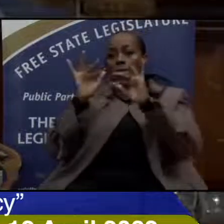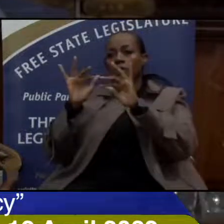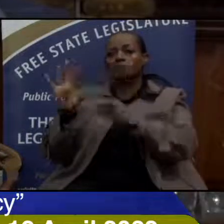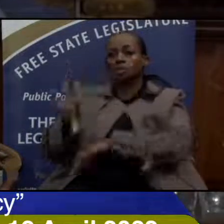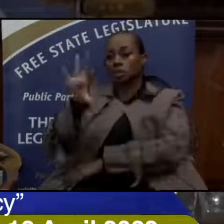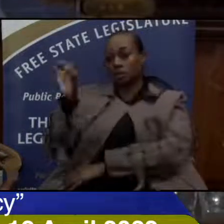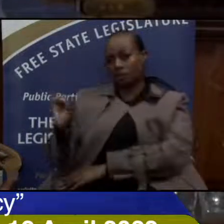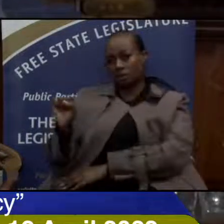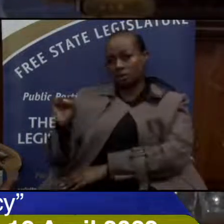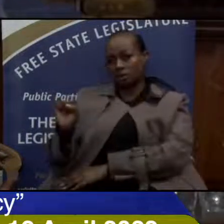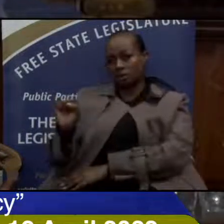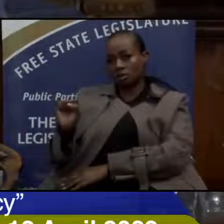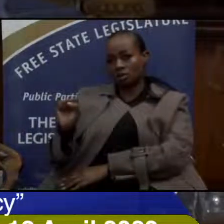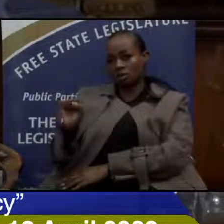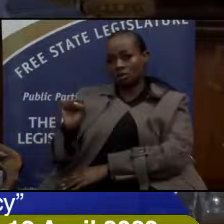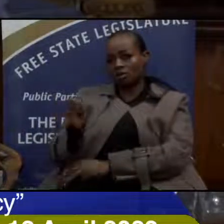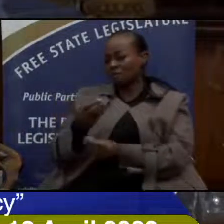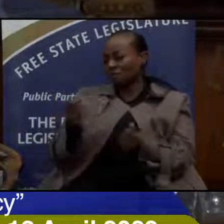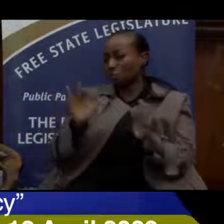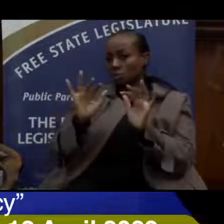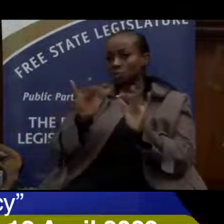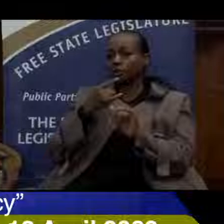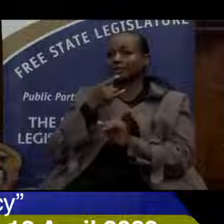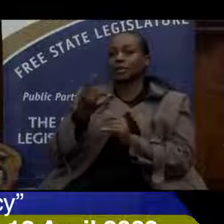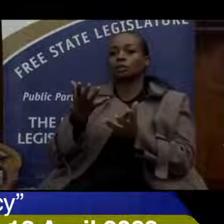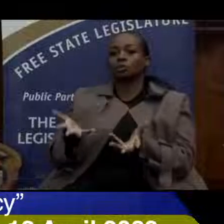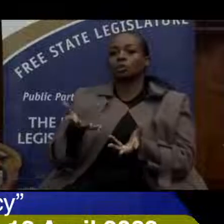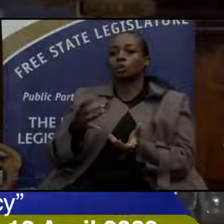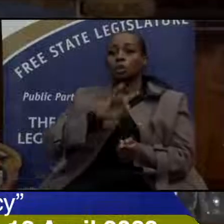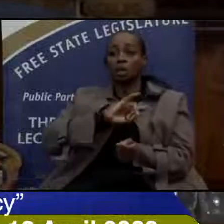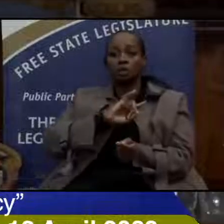Very few people can say that. That's why